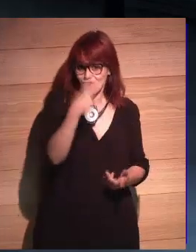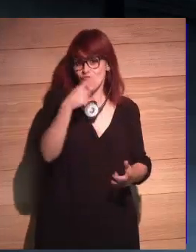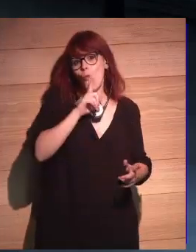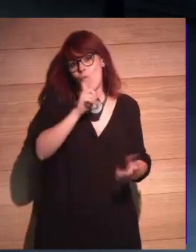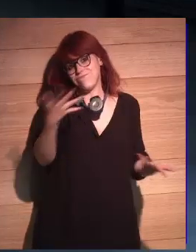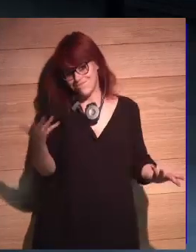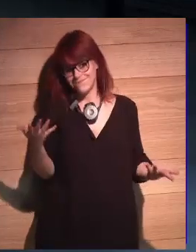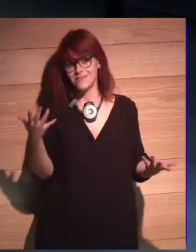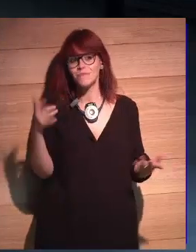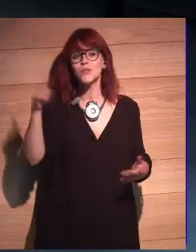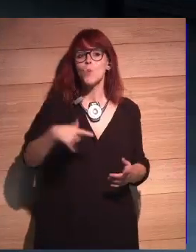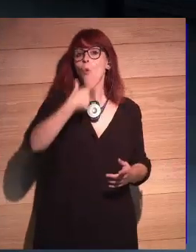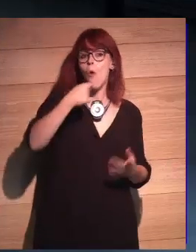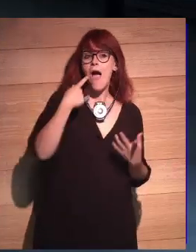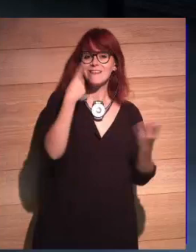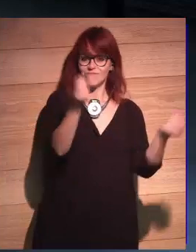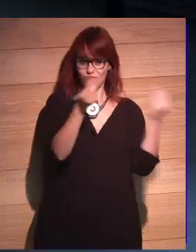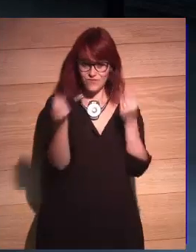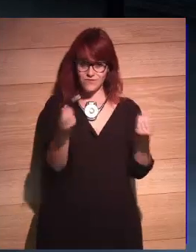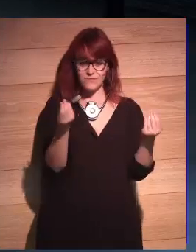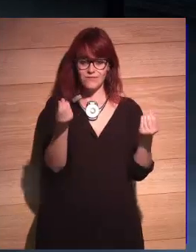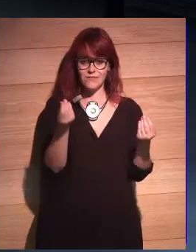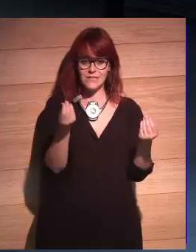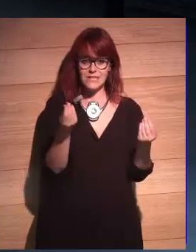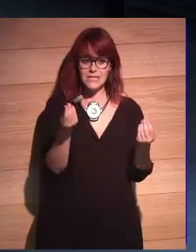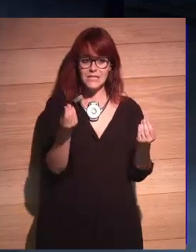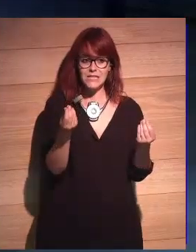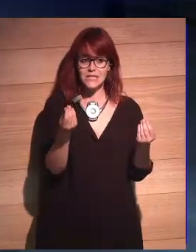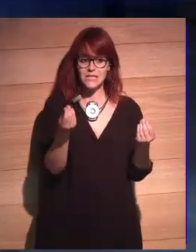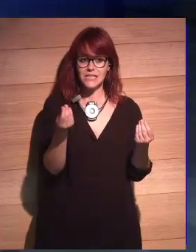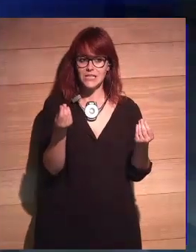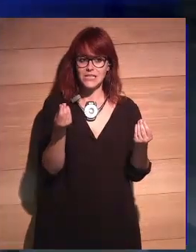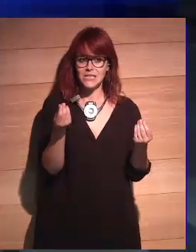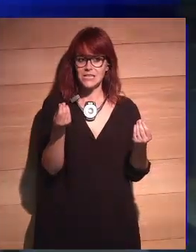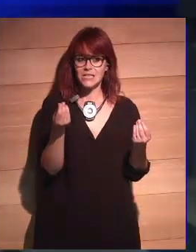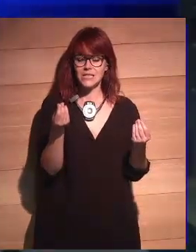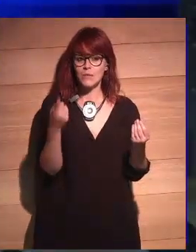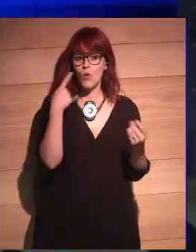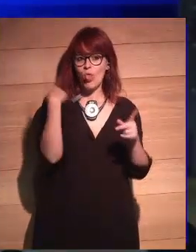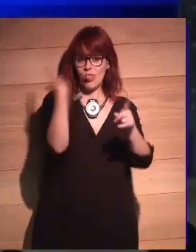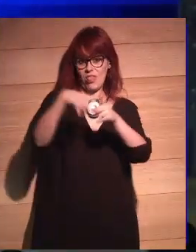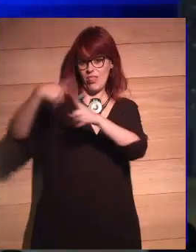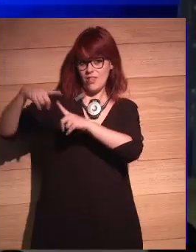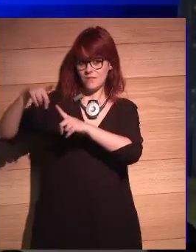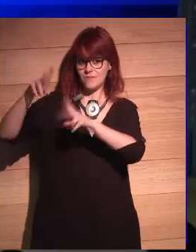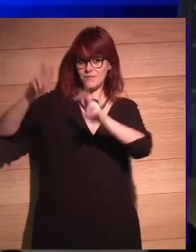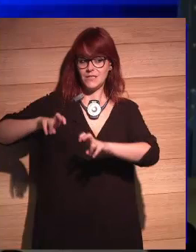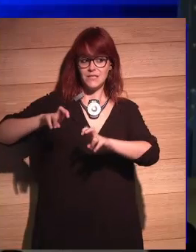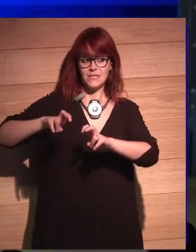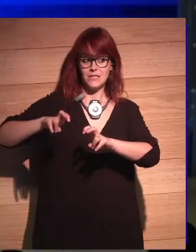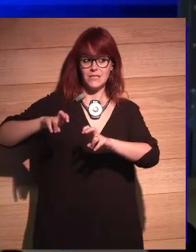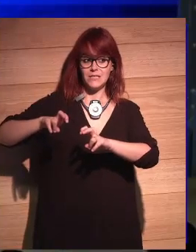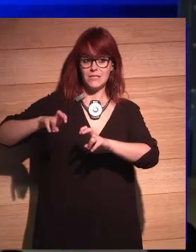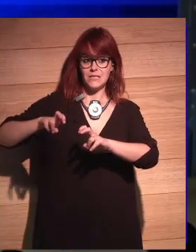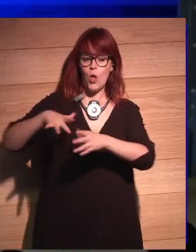thing about taste is actually, and this is the different taste things that we have, is that